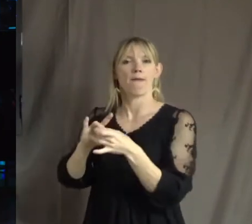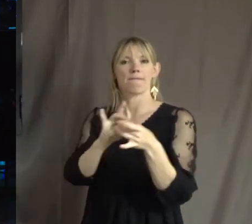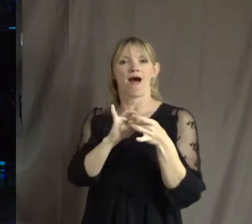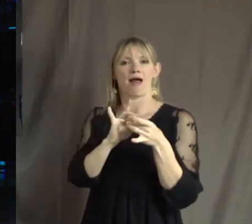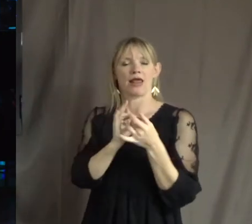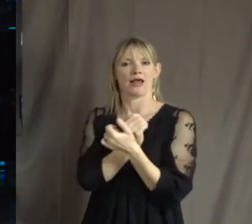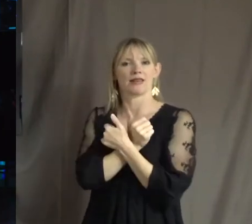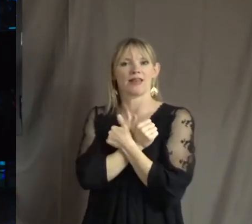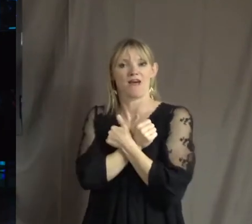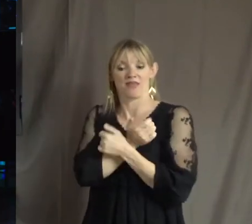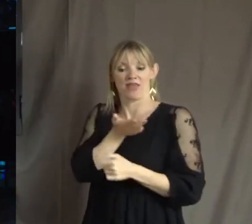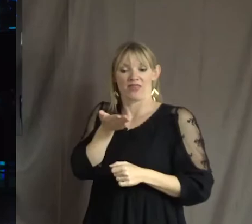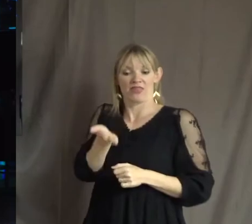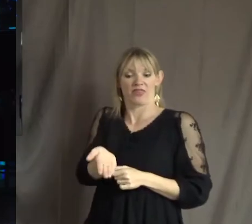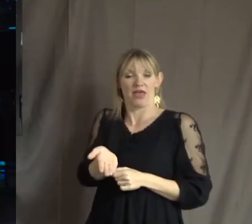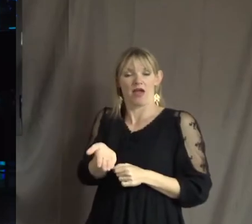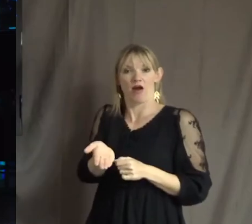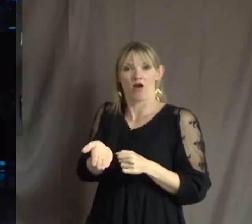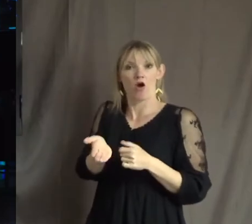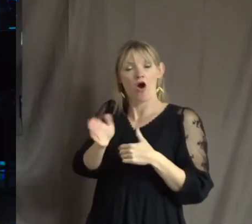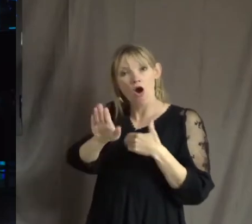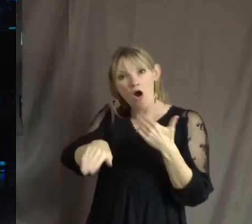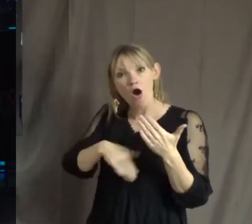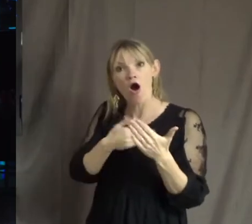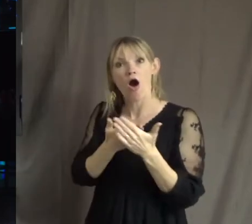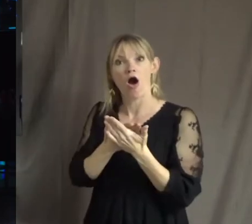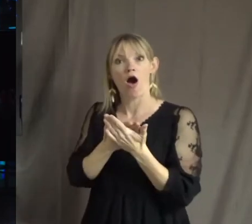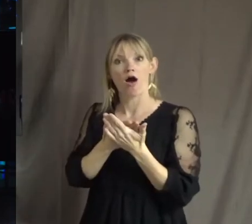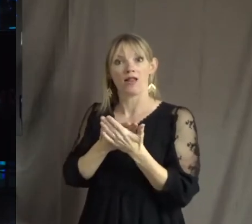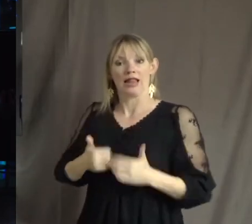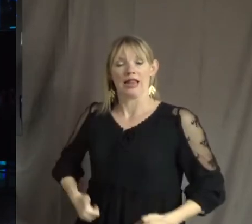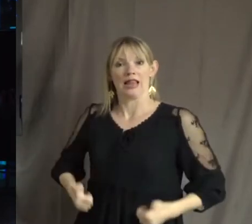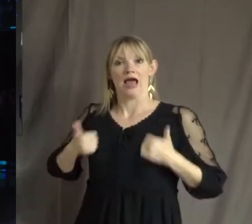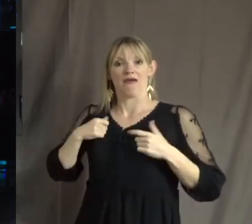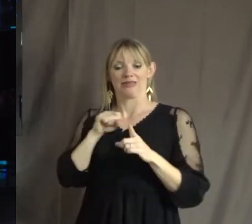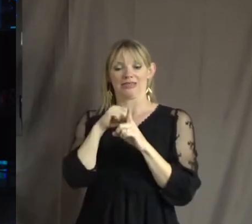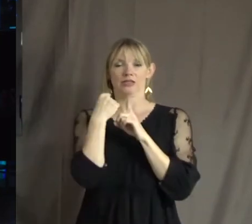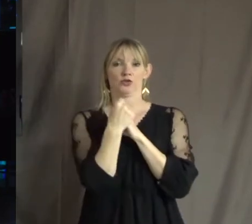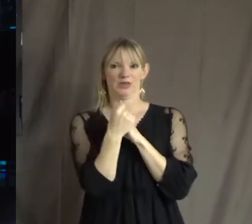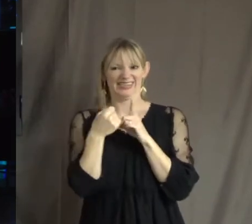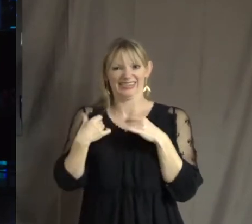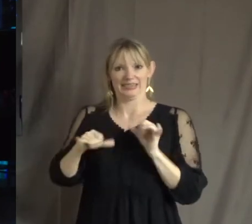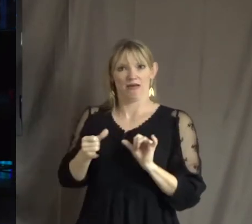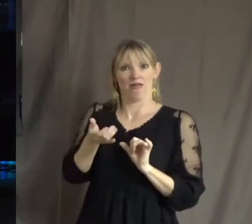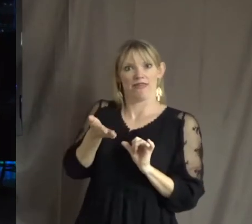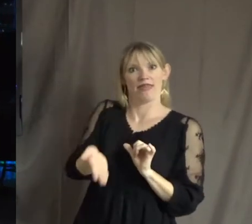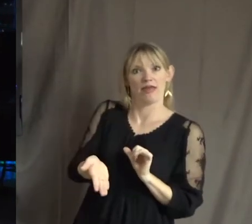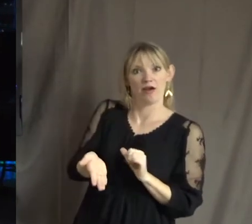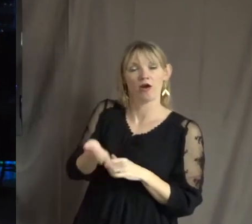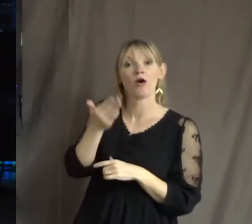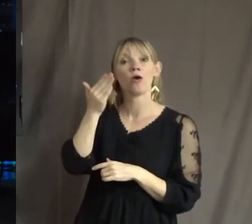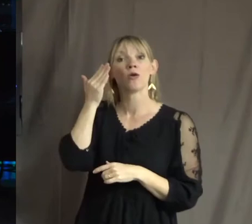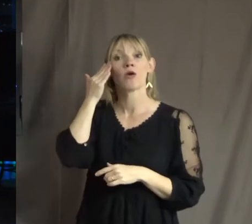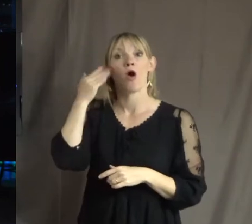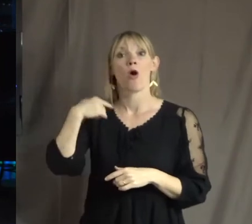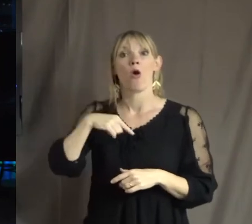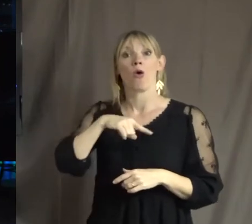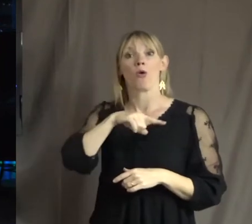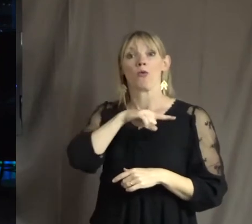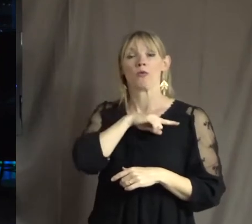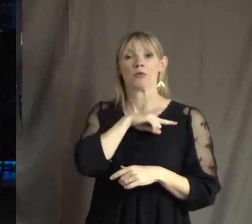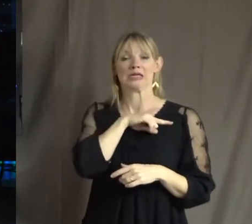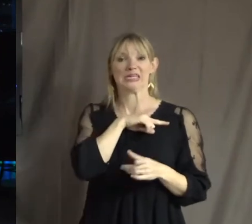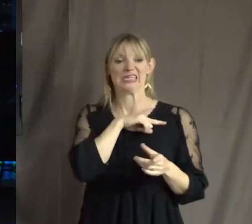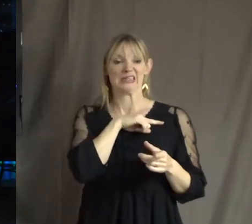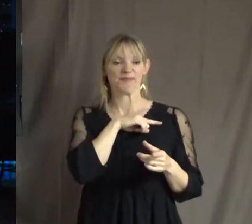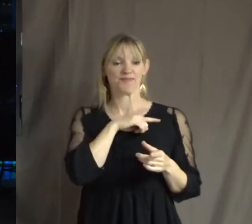there through all circumstances of life. So we know that when we cling to what changes in